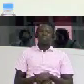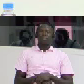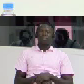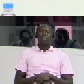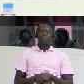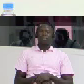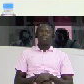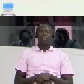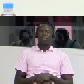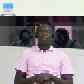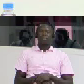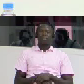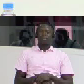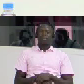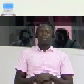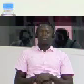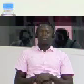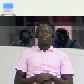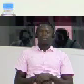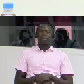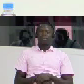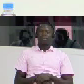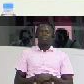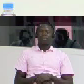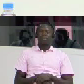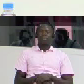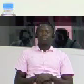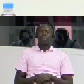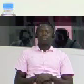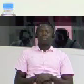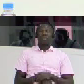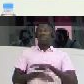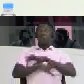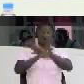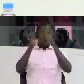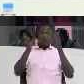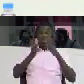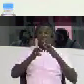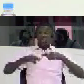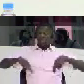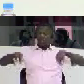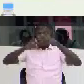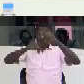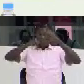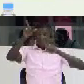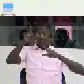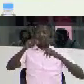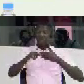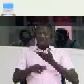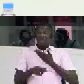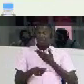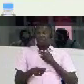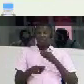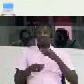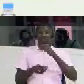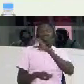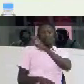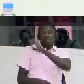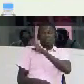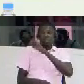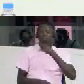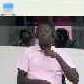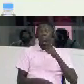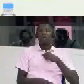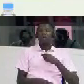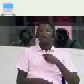njiit regional level ci yëpp am nañu RSM ñoo xam ne ñu ngi fa des answerable directors ci man. I am their head. All